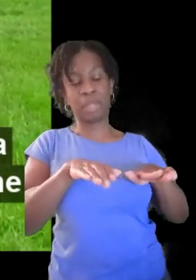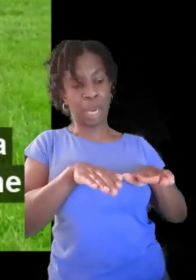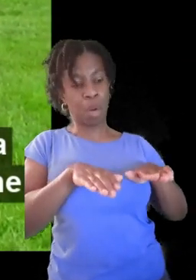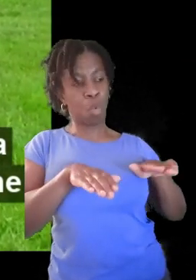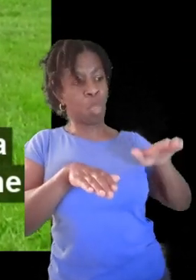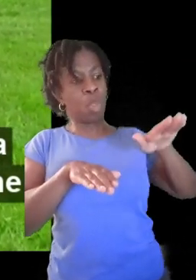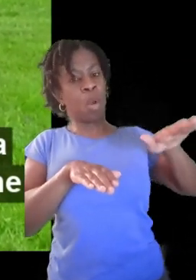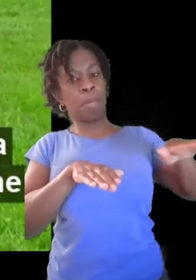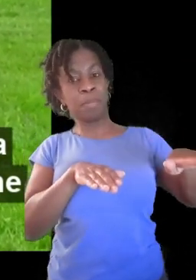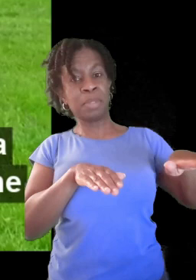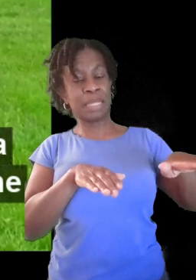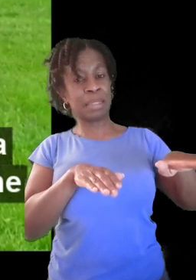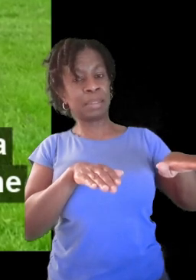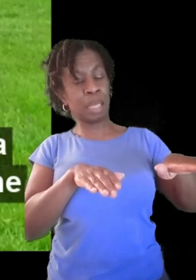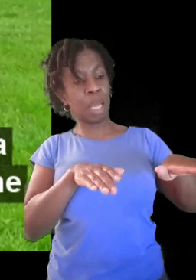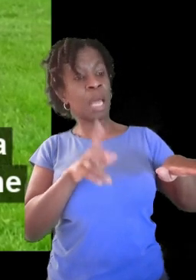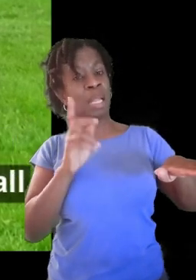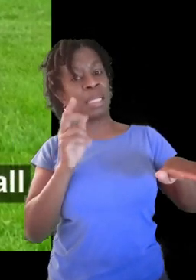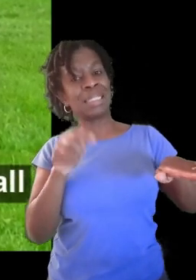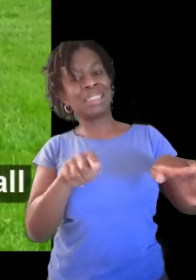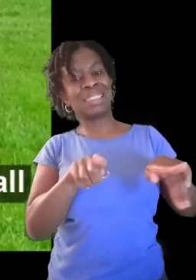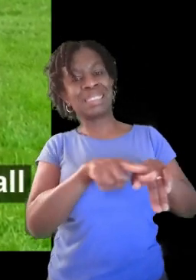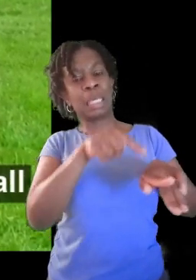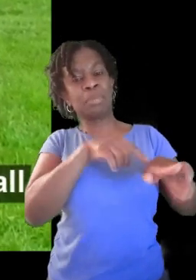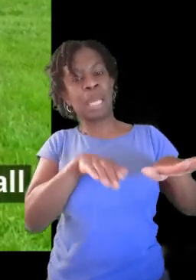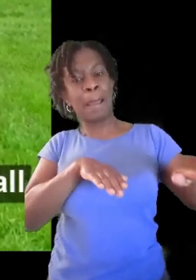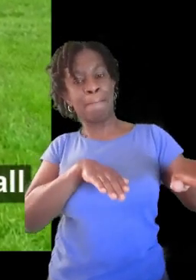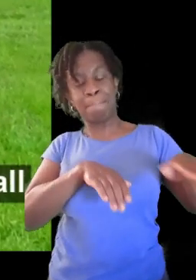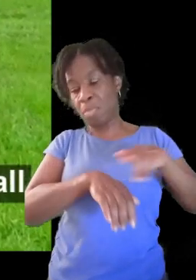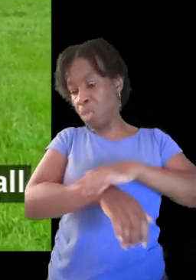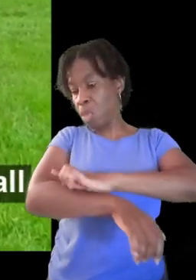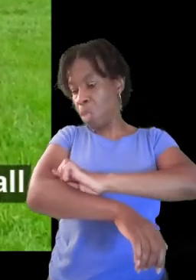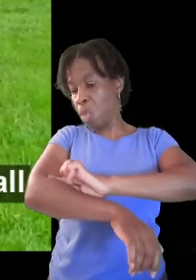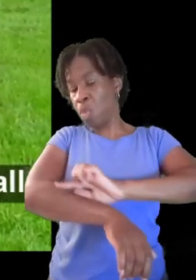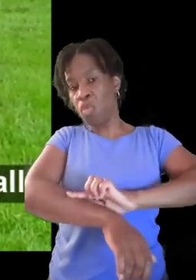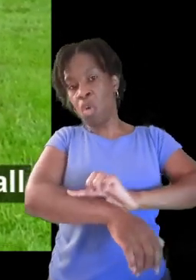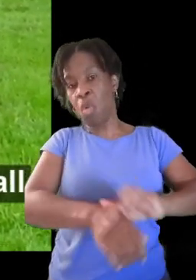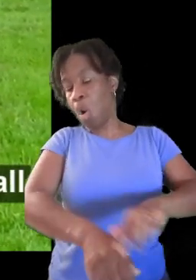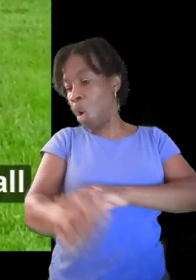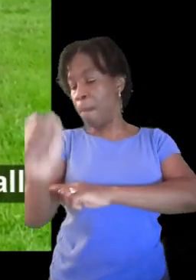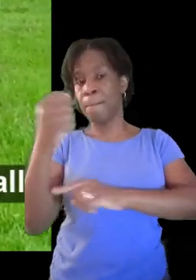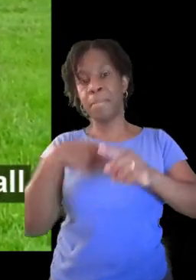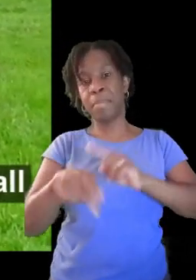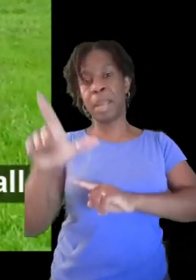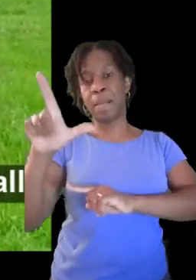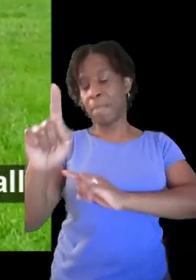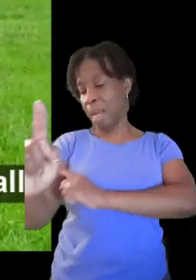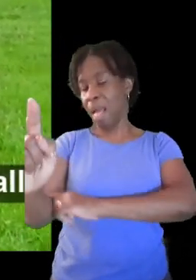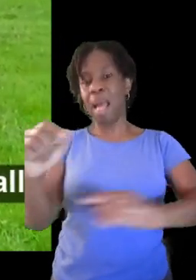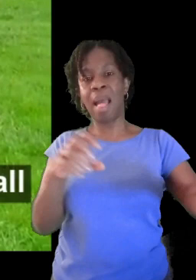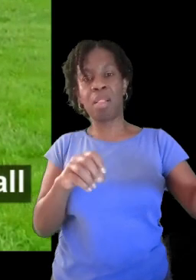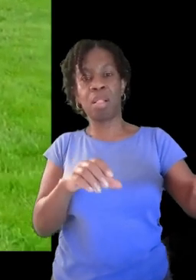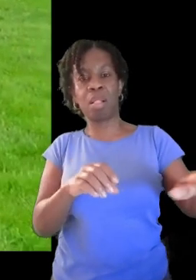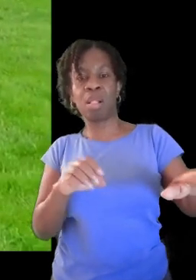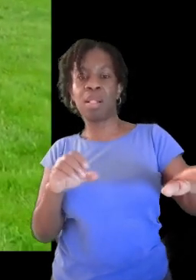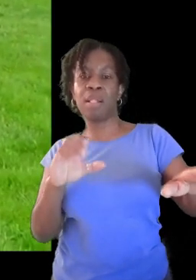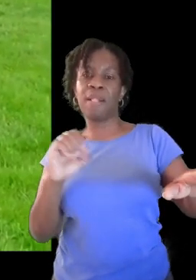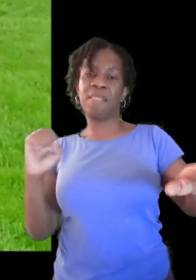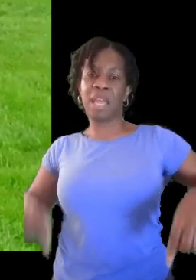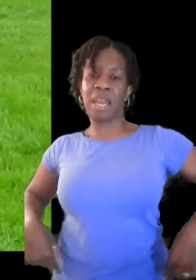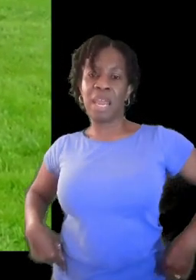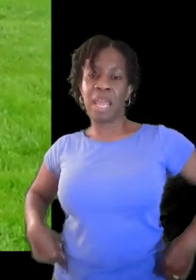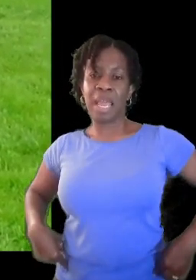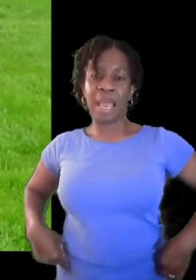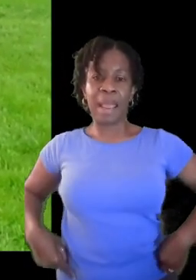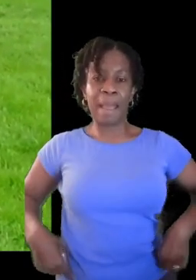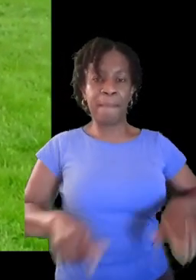foot. At the same time that you step, make an L shape with your throwing arm. Bring the ball forward by twisting your